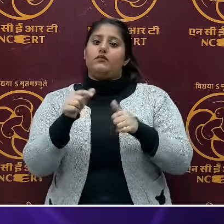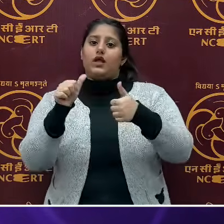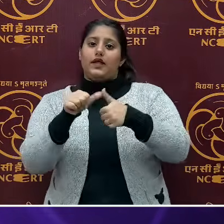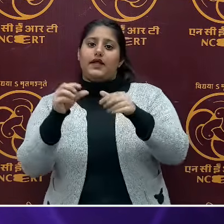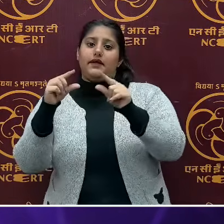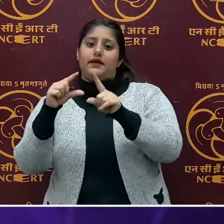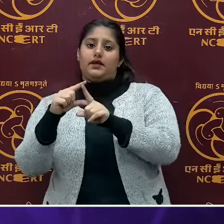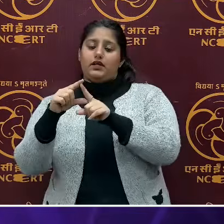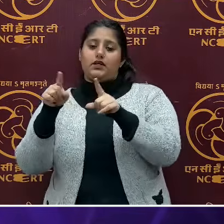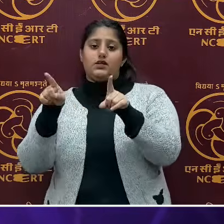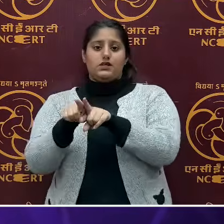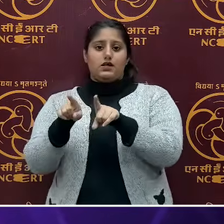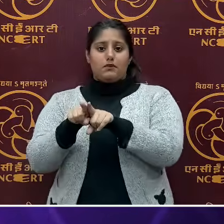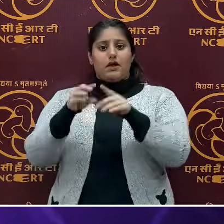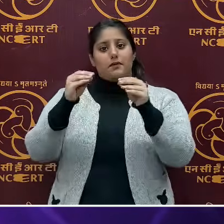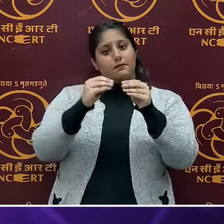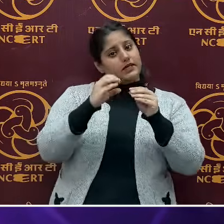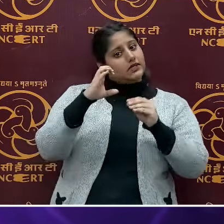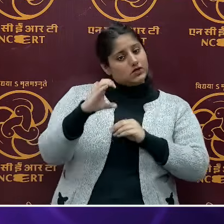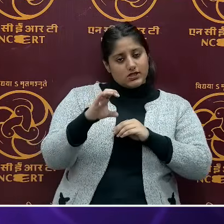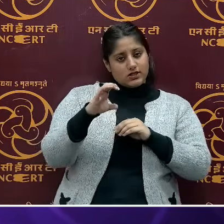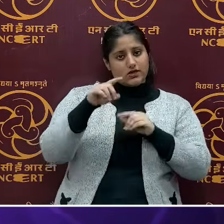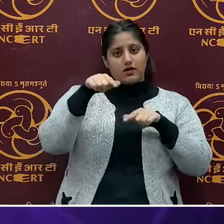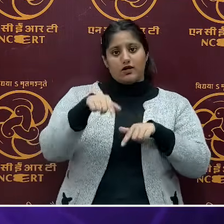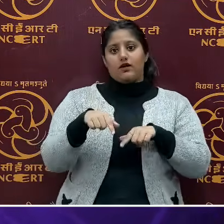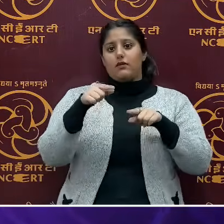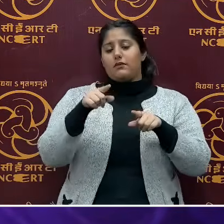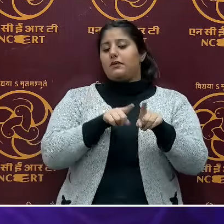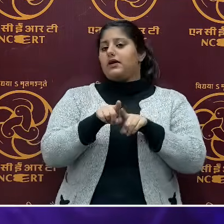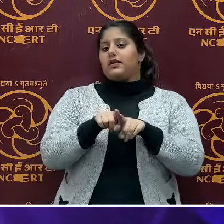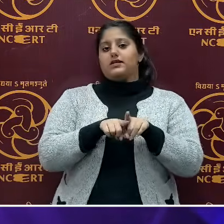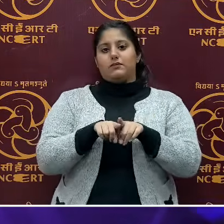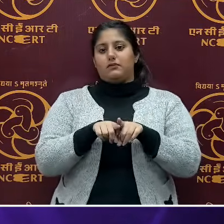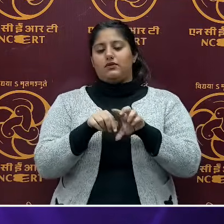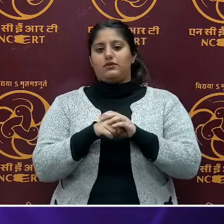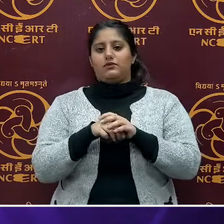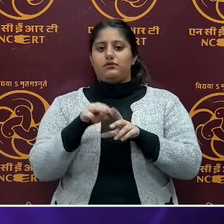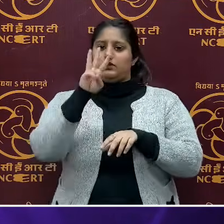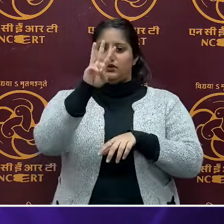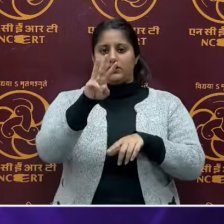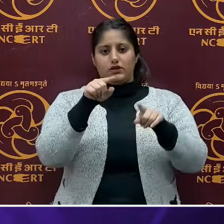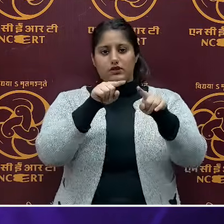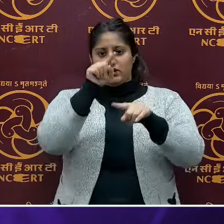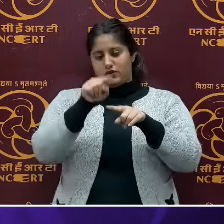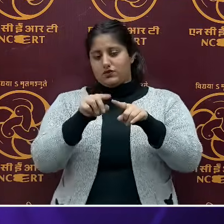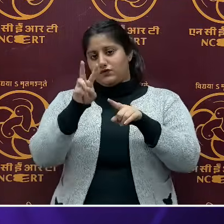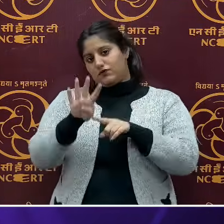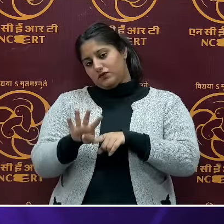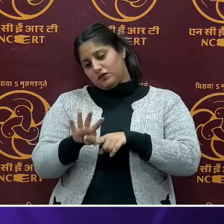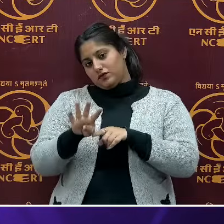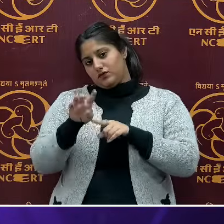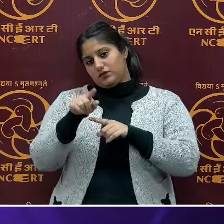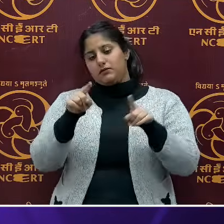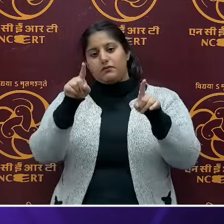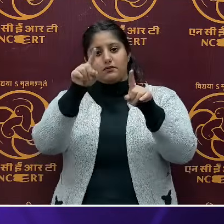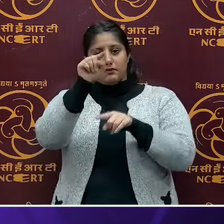AD is equal to BC. Now for example, 3:4